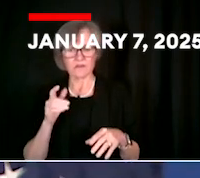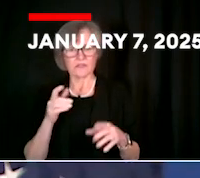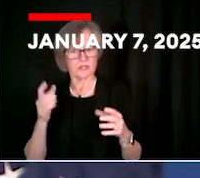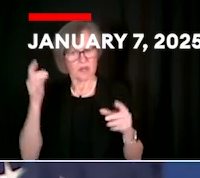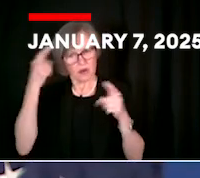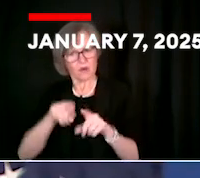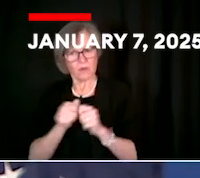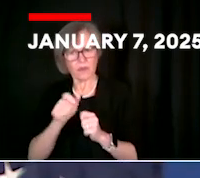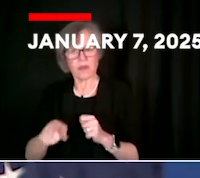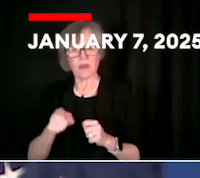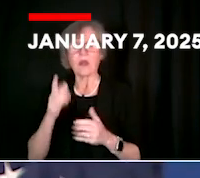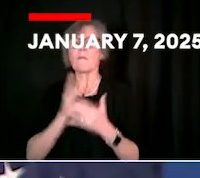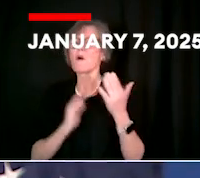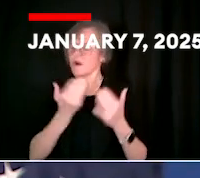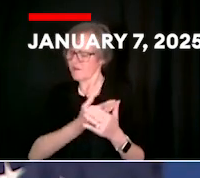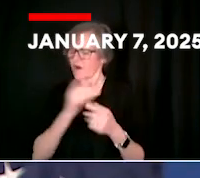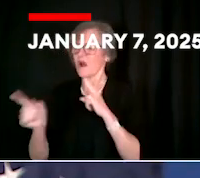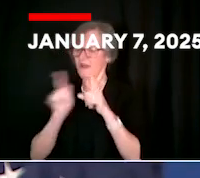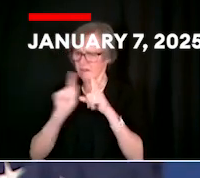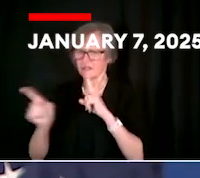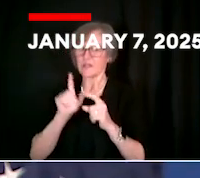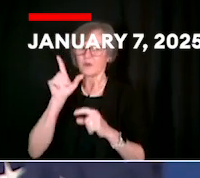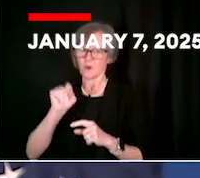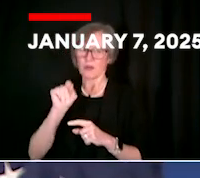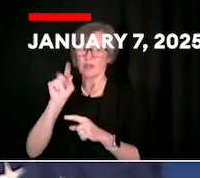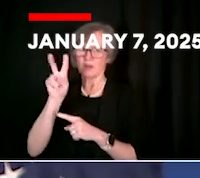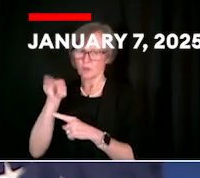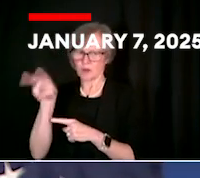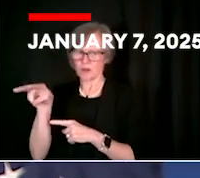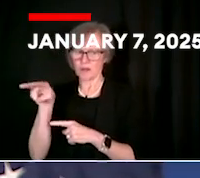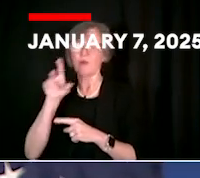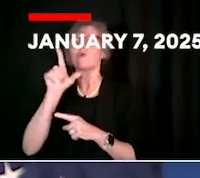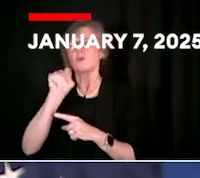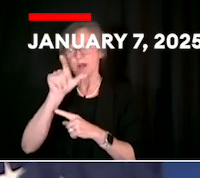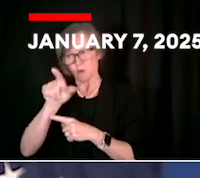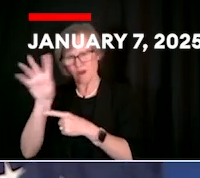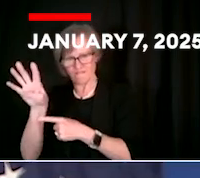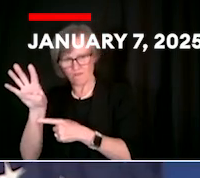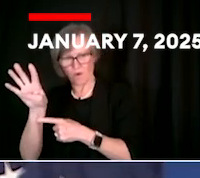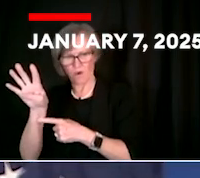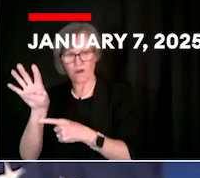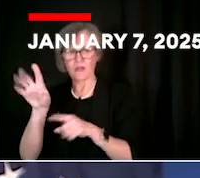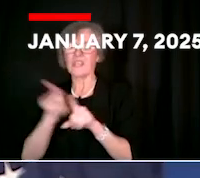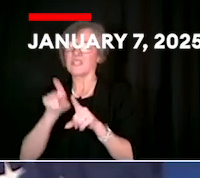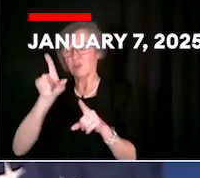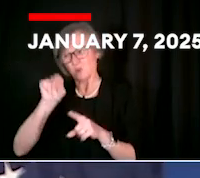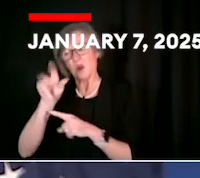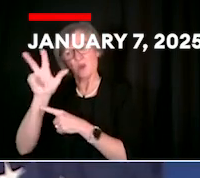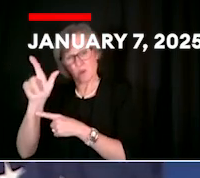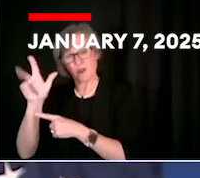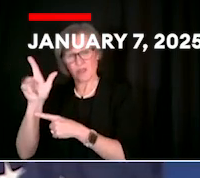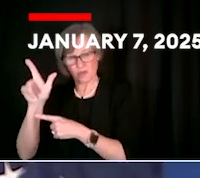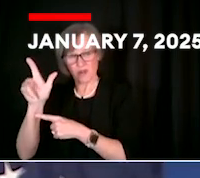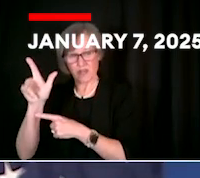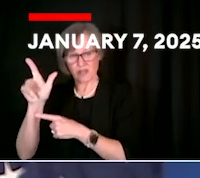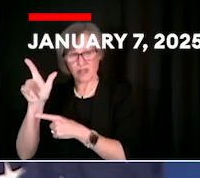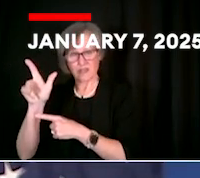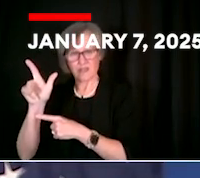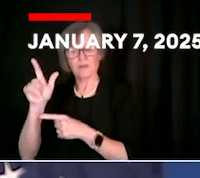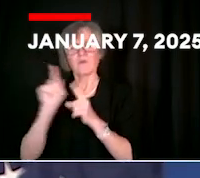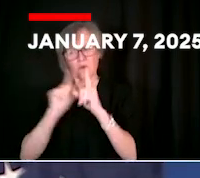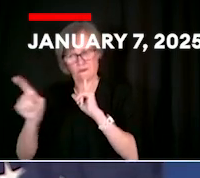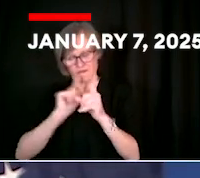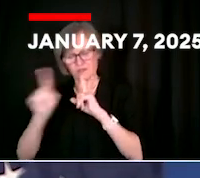but it was part of our conversations in 2020, 2024 as well. Even in 2023, it was part of our